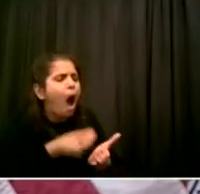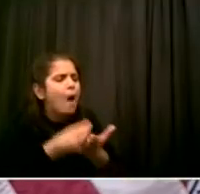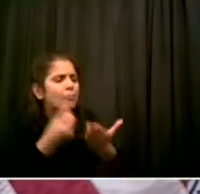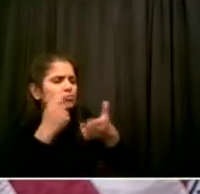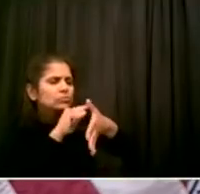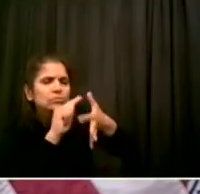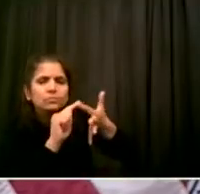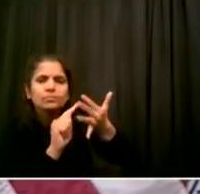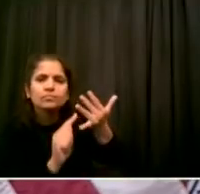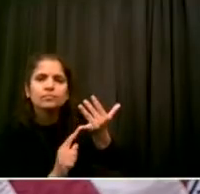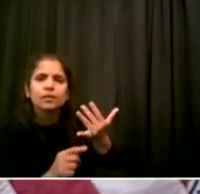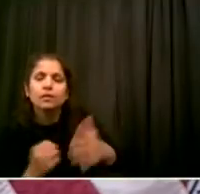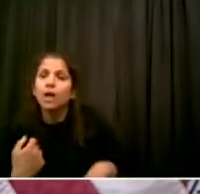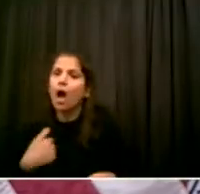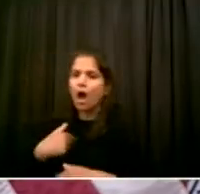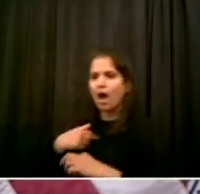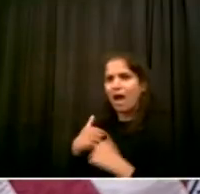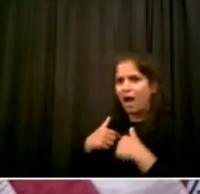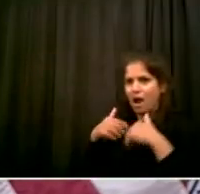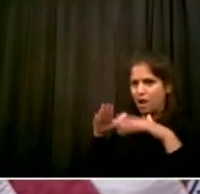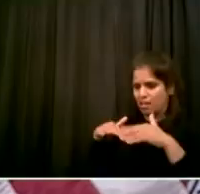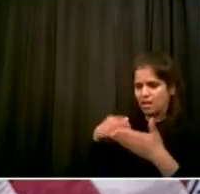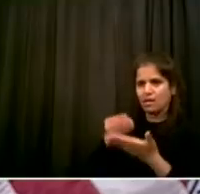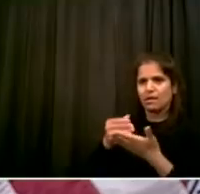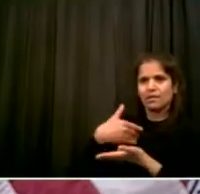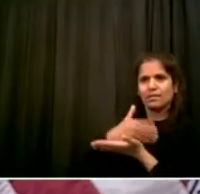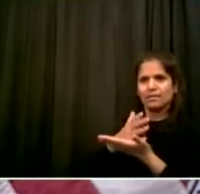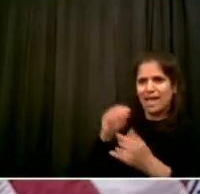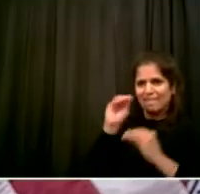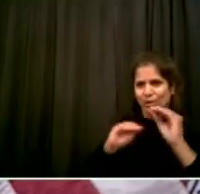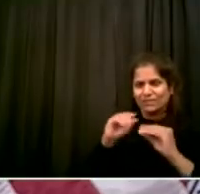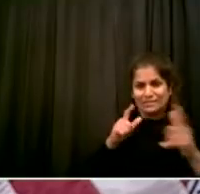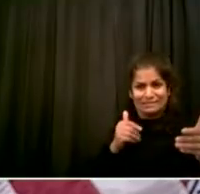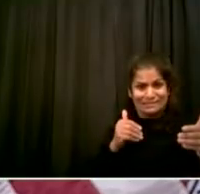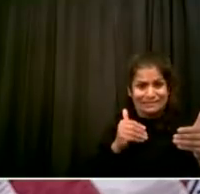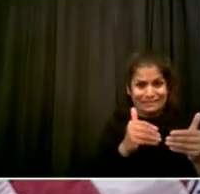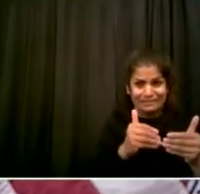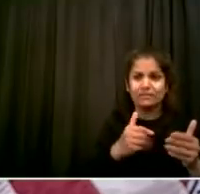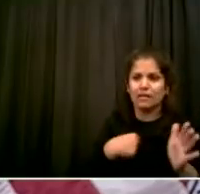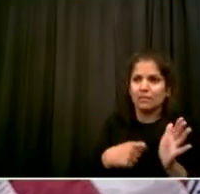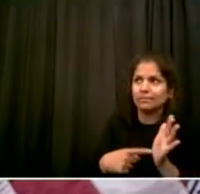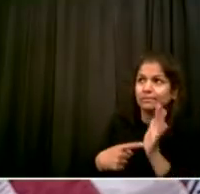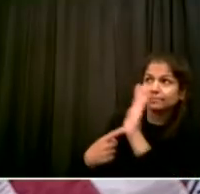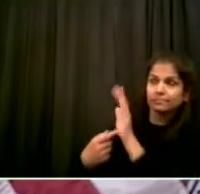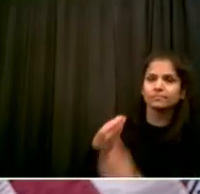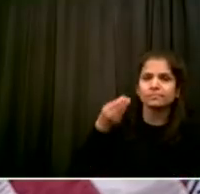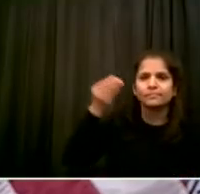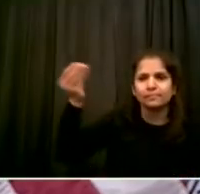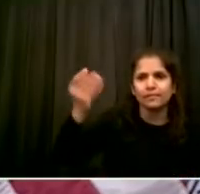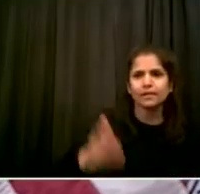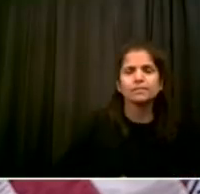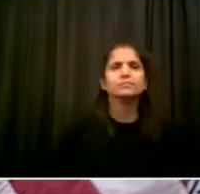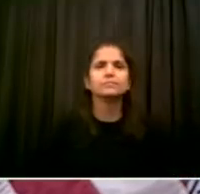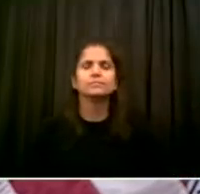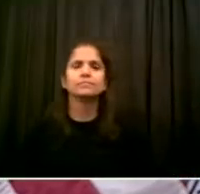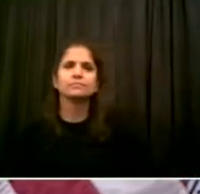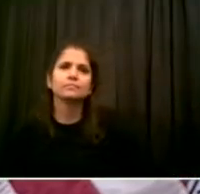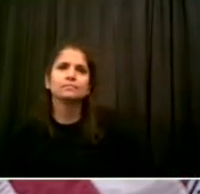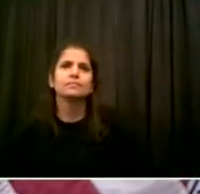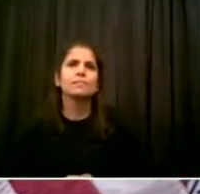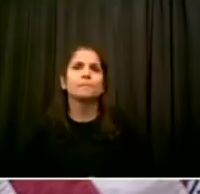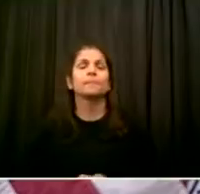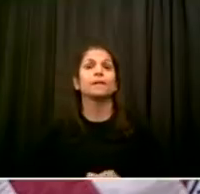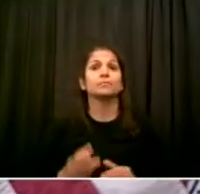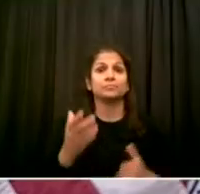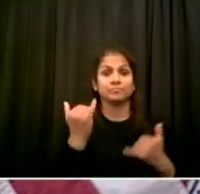a city unlike the city we knew decades ago. Decades ago, New York City went through a lot of trouble and we learned a lot of